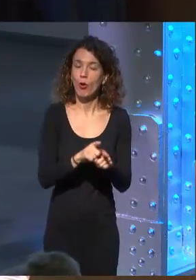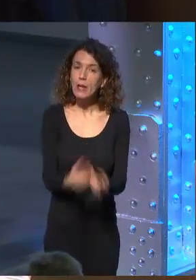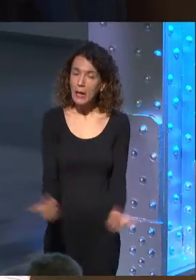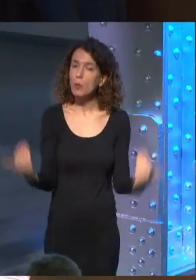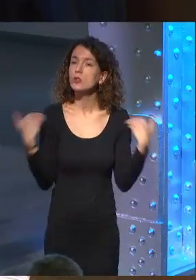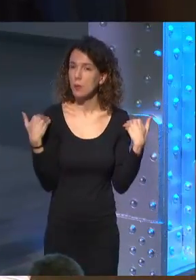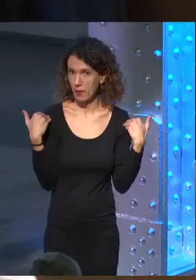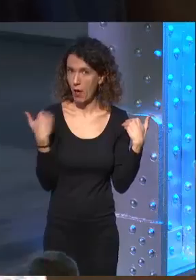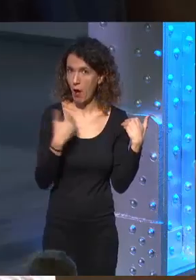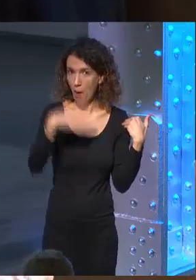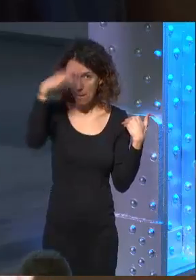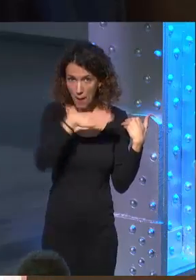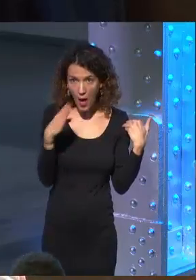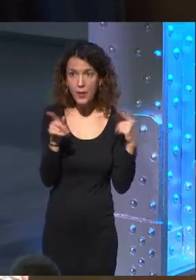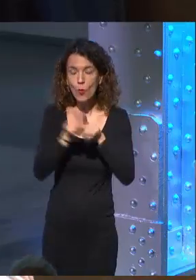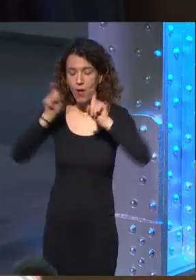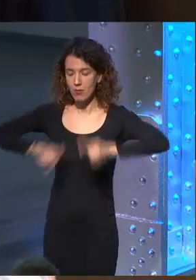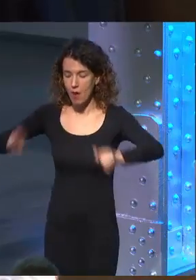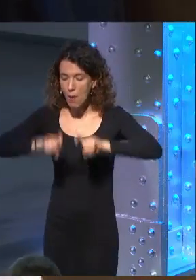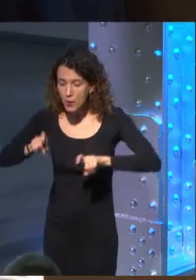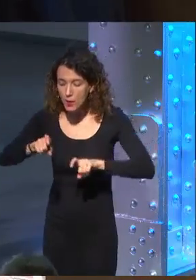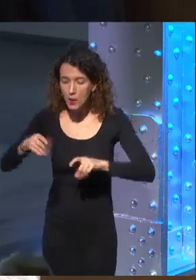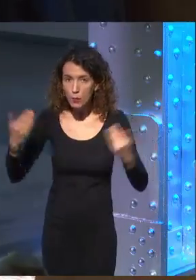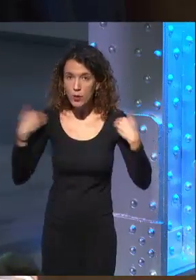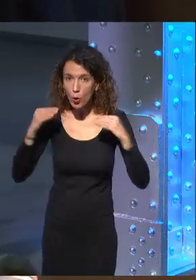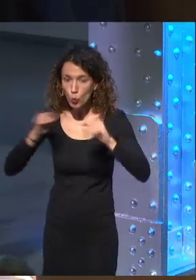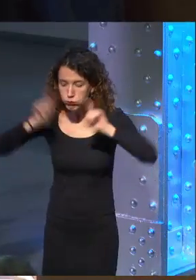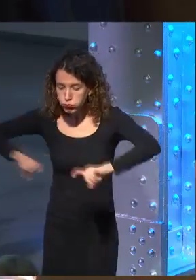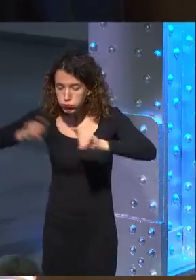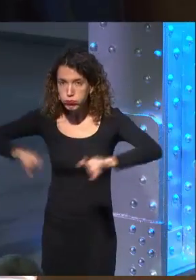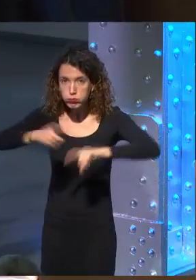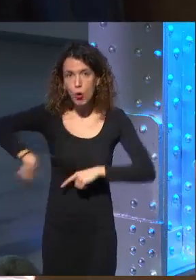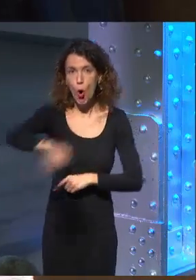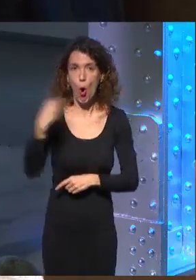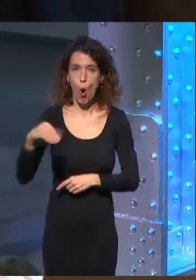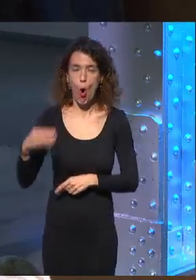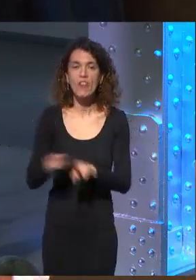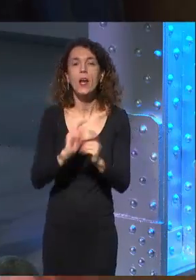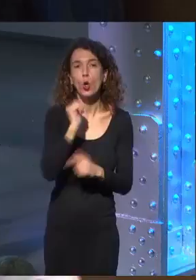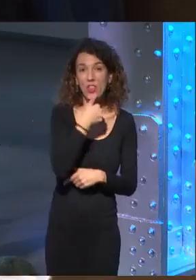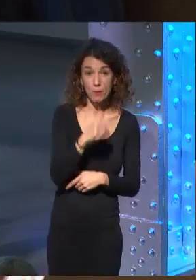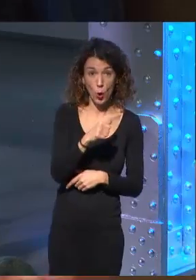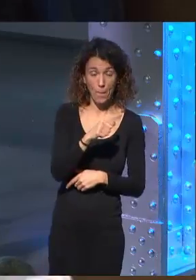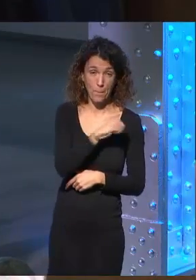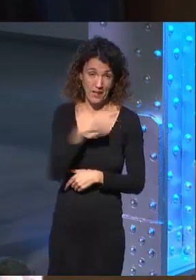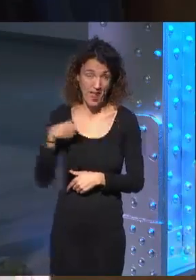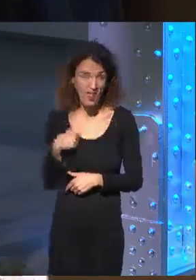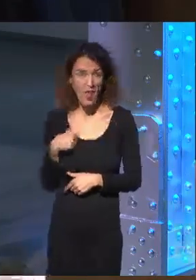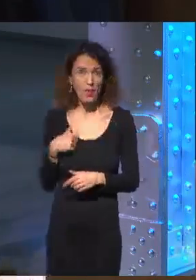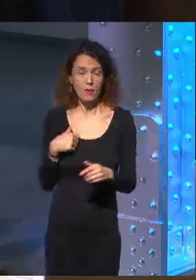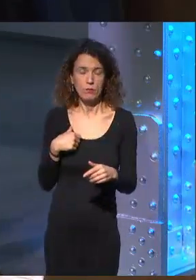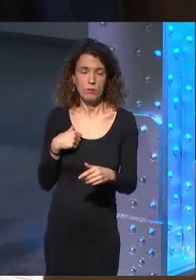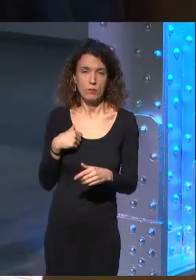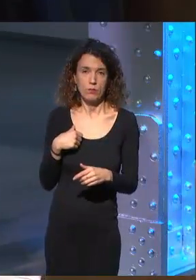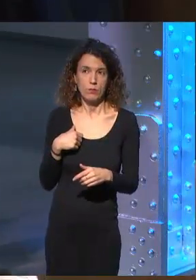little bit more transcendent, so to speak, and we have to transmit that. I think that there are